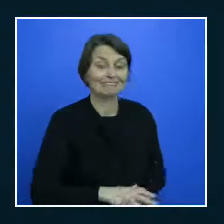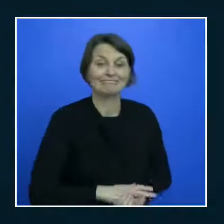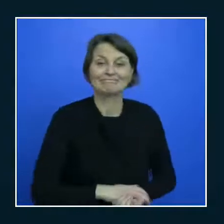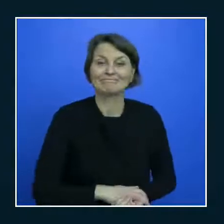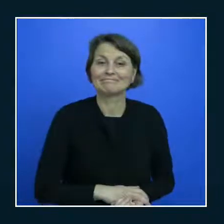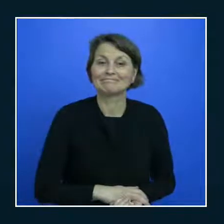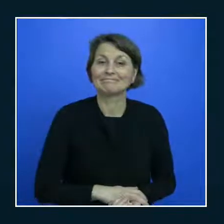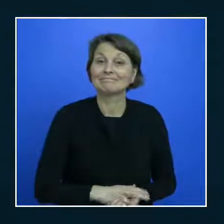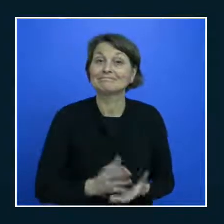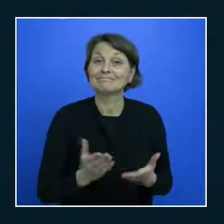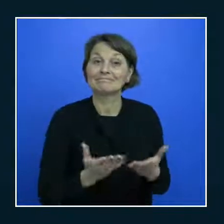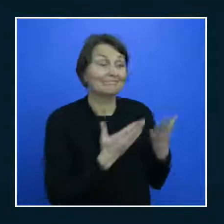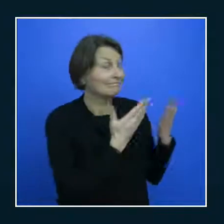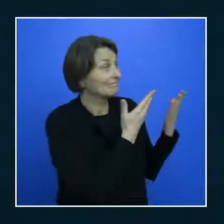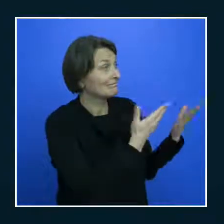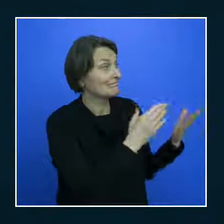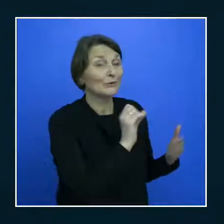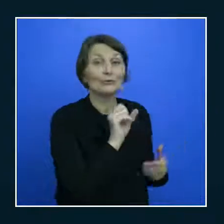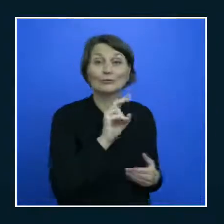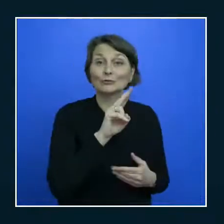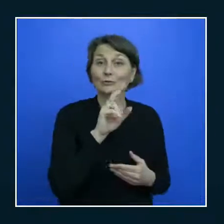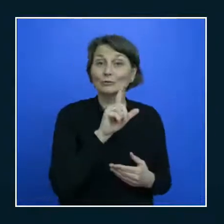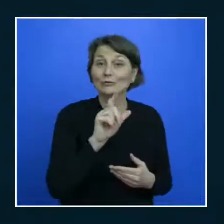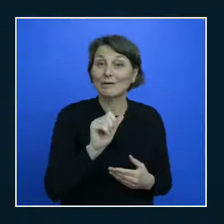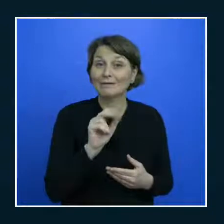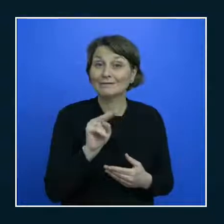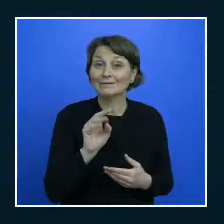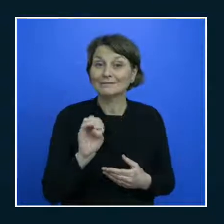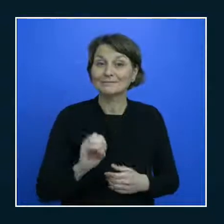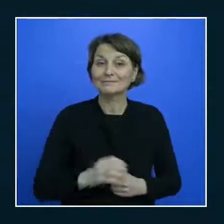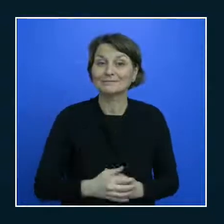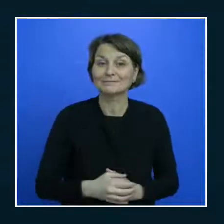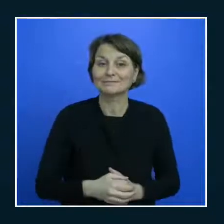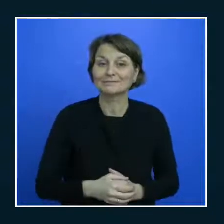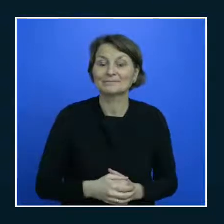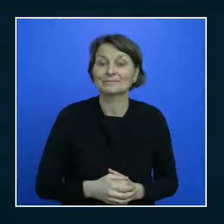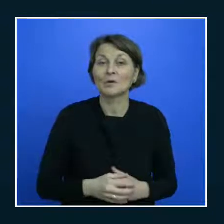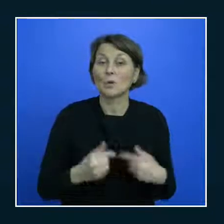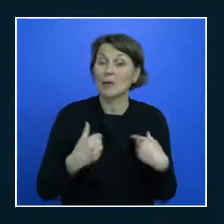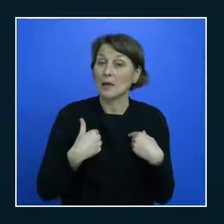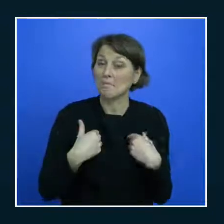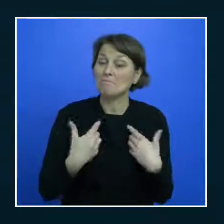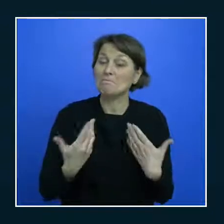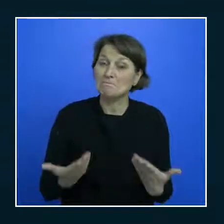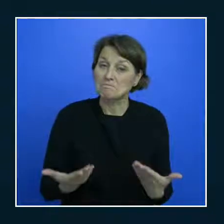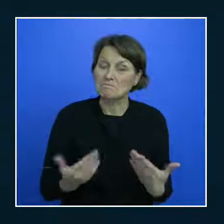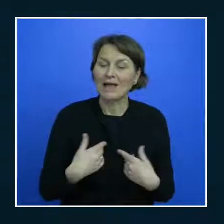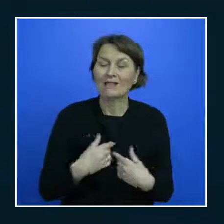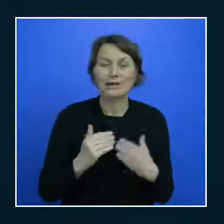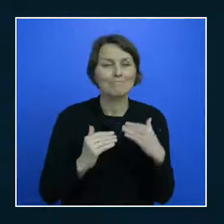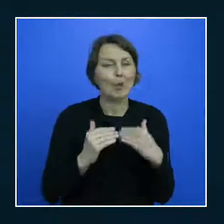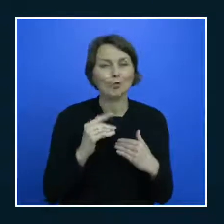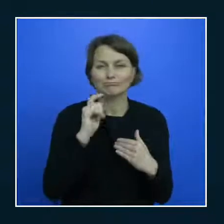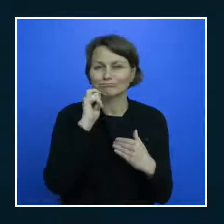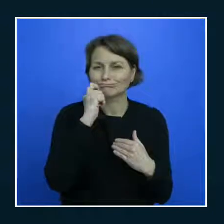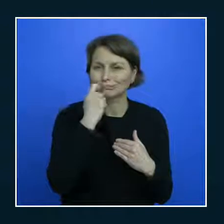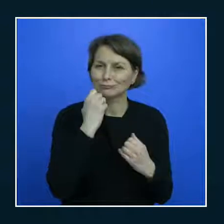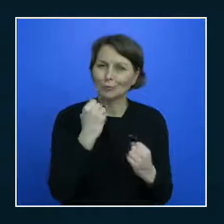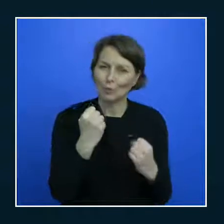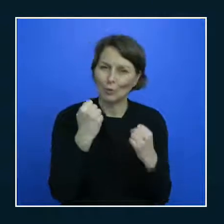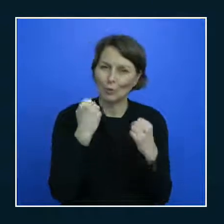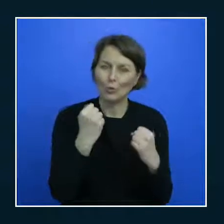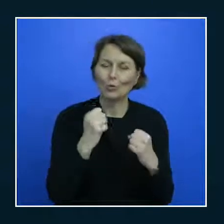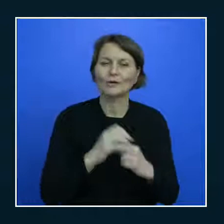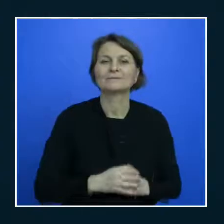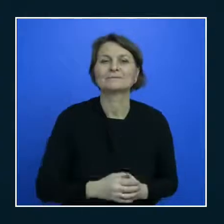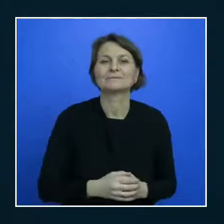Suzanne. So for me, well, the coolest thing I watched, and